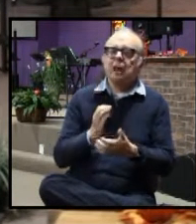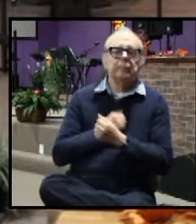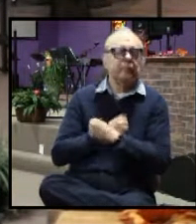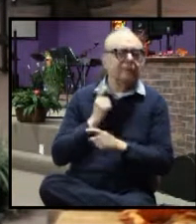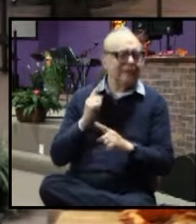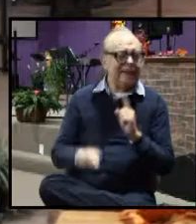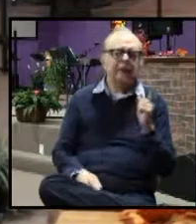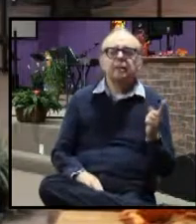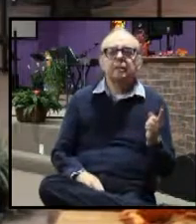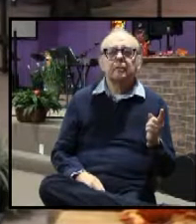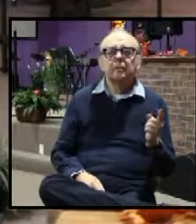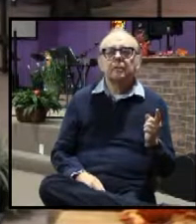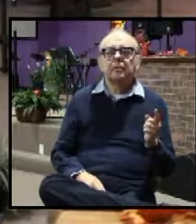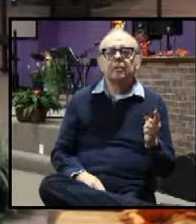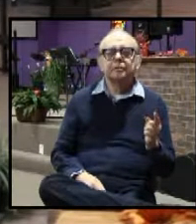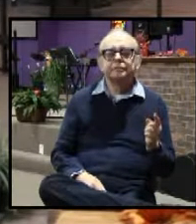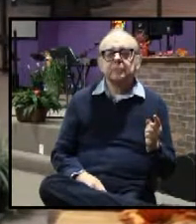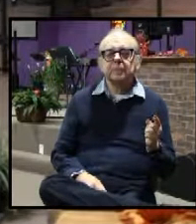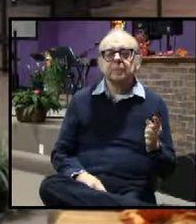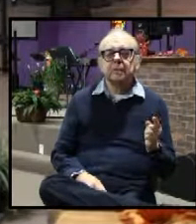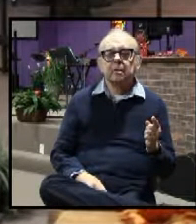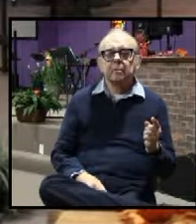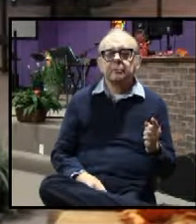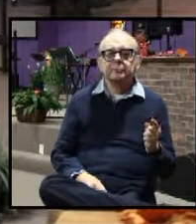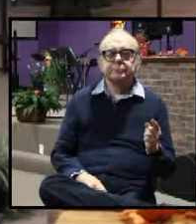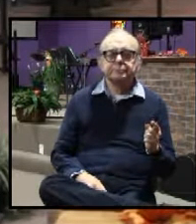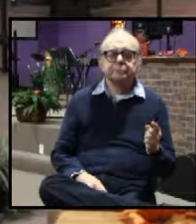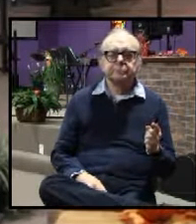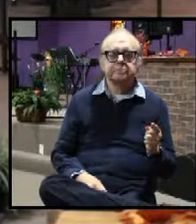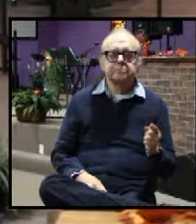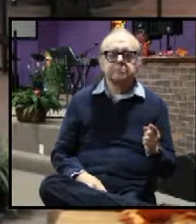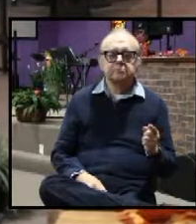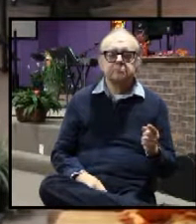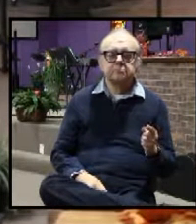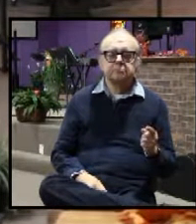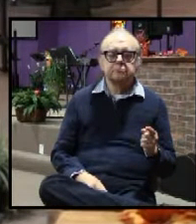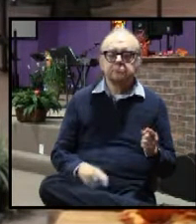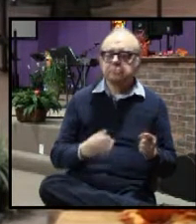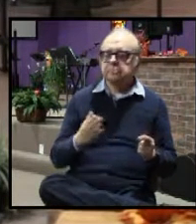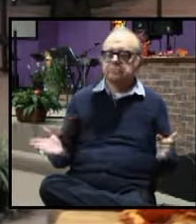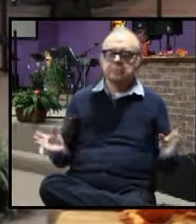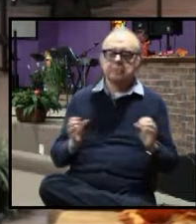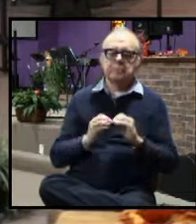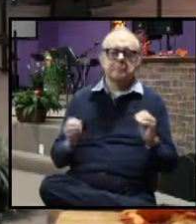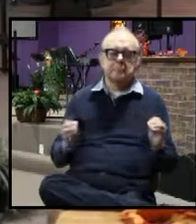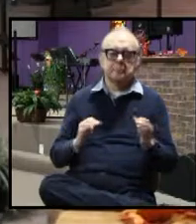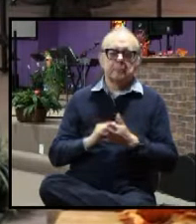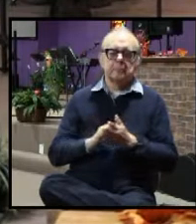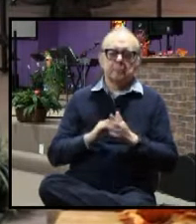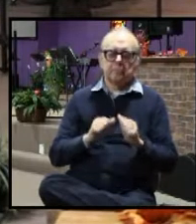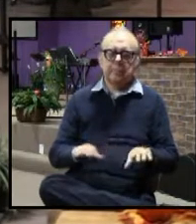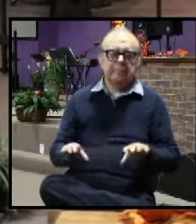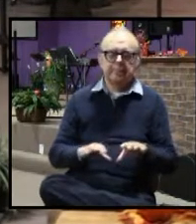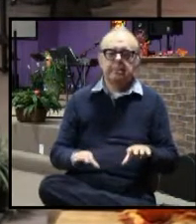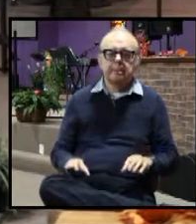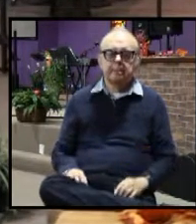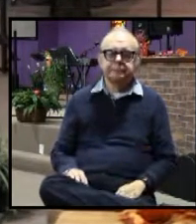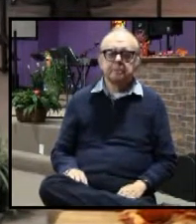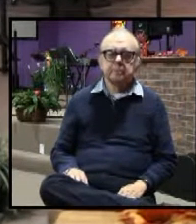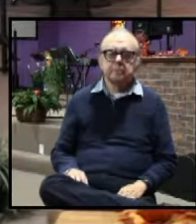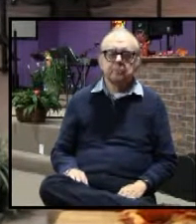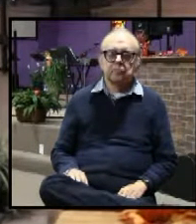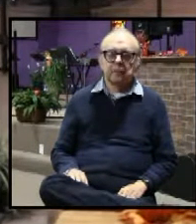loving you. There is nothing that you can